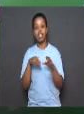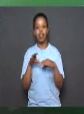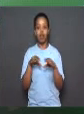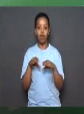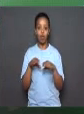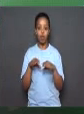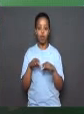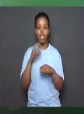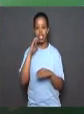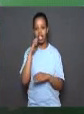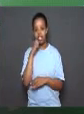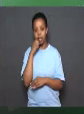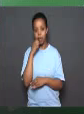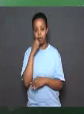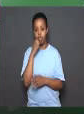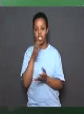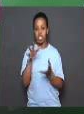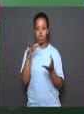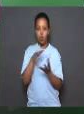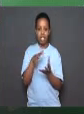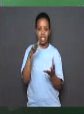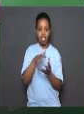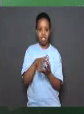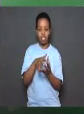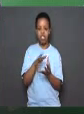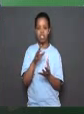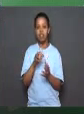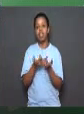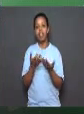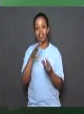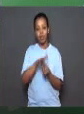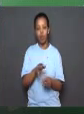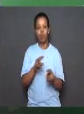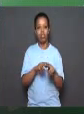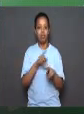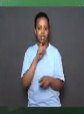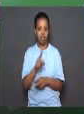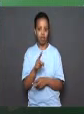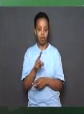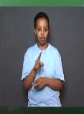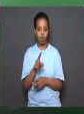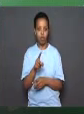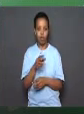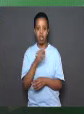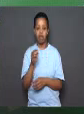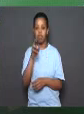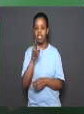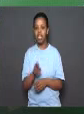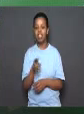effect of enzyme concentration. We learned that the rate of